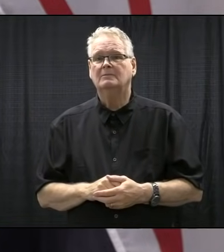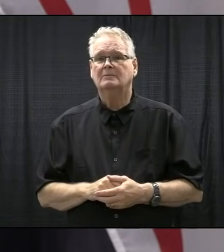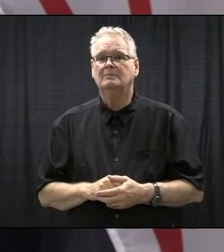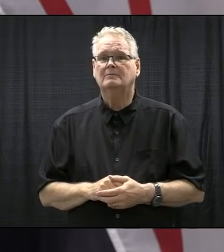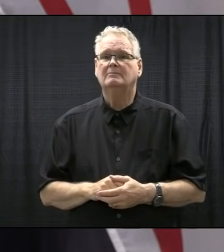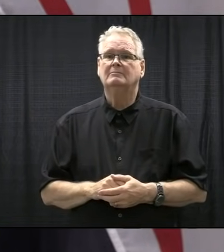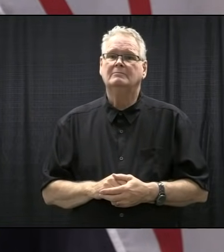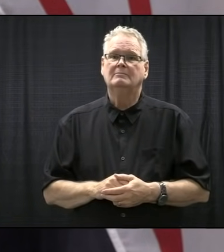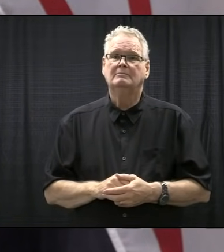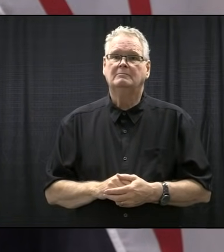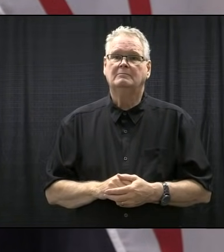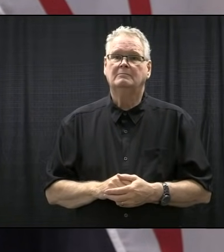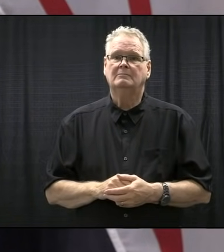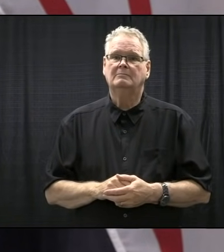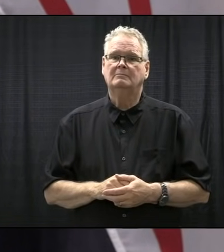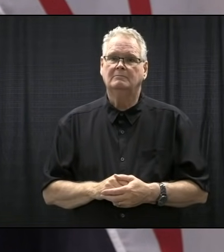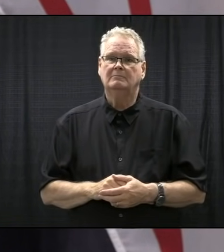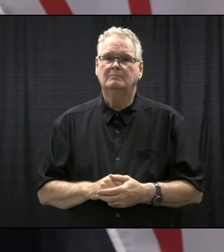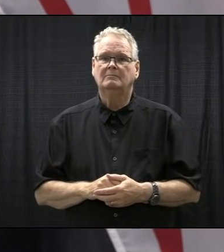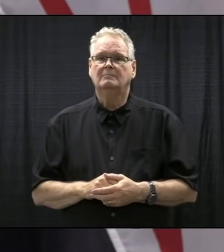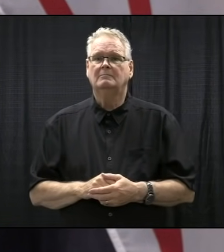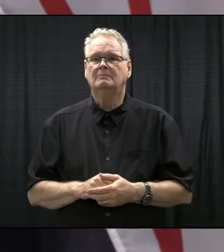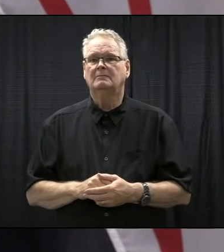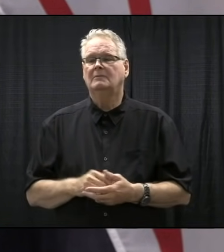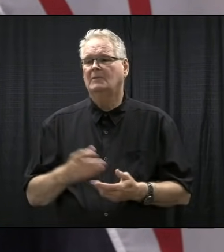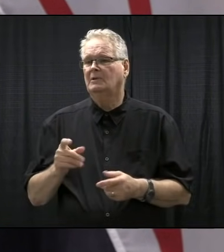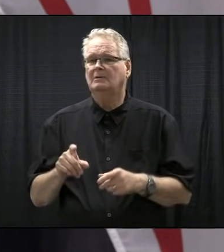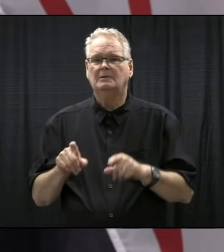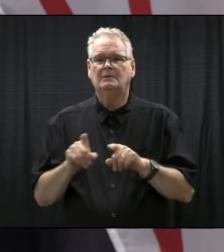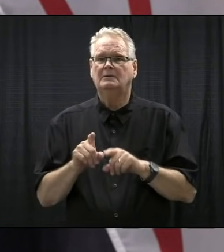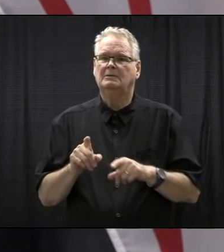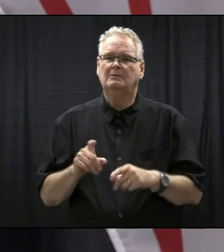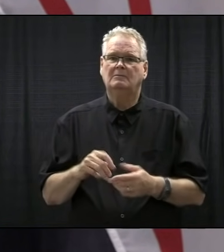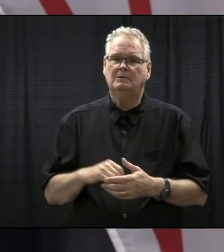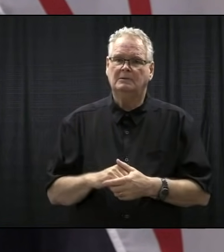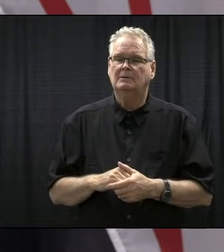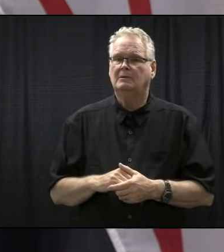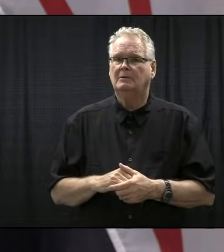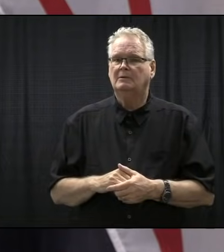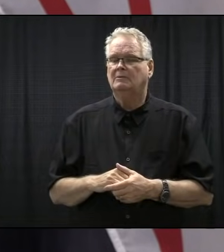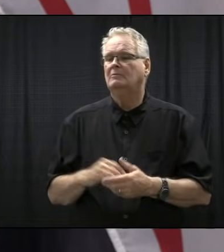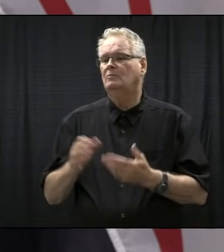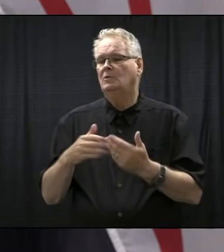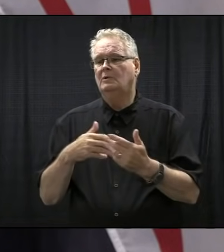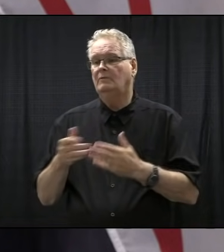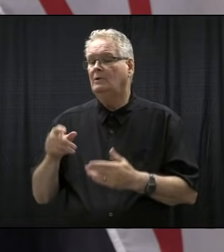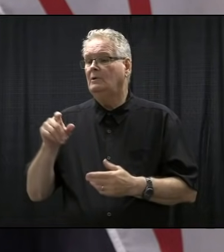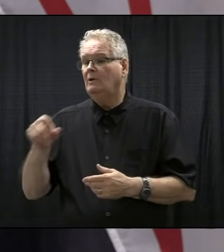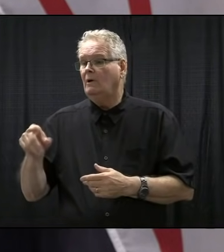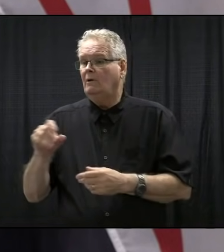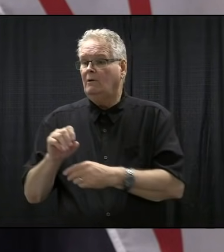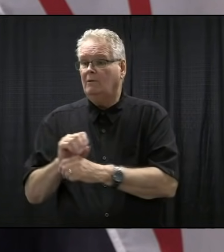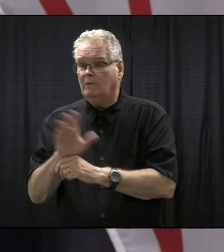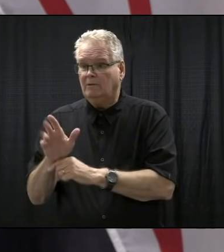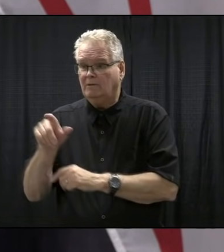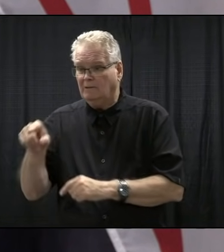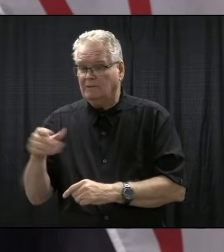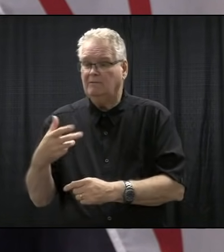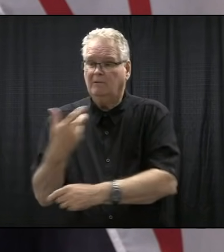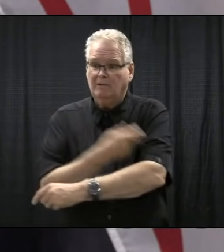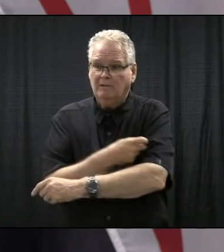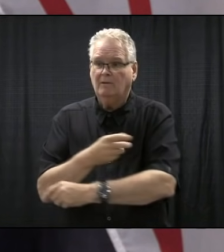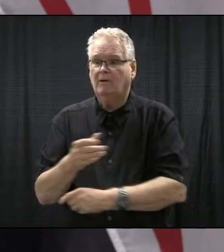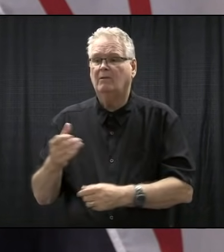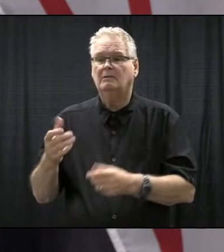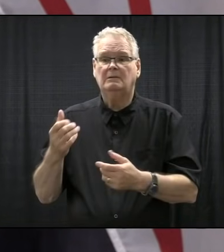where we have to, depending on the medical conditions of the person receiving it, may need to get a higher dosage of the vaccine or